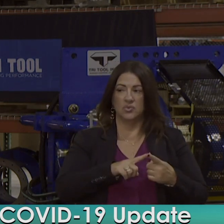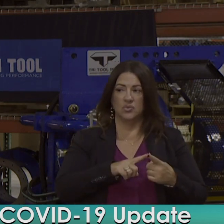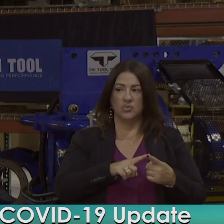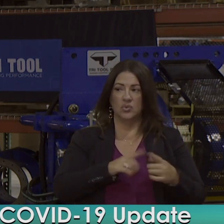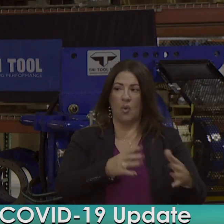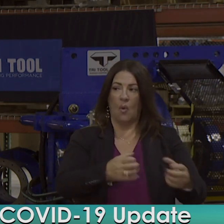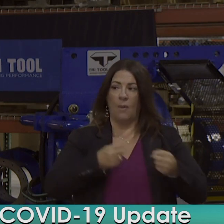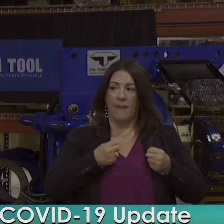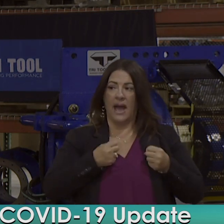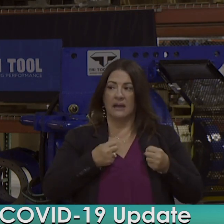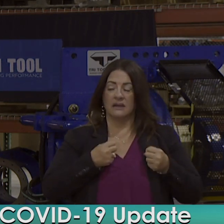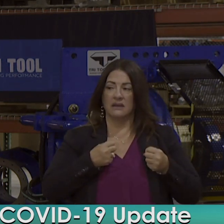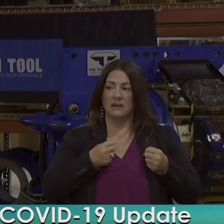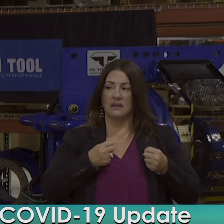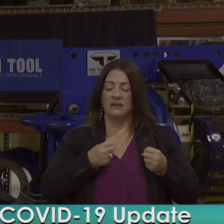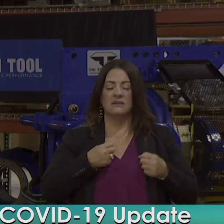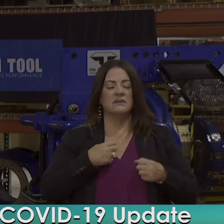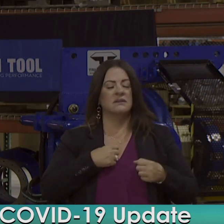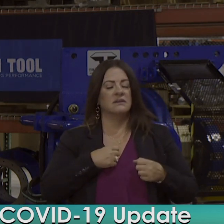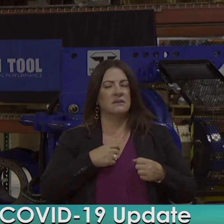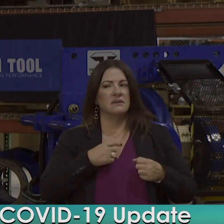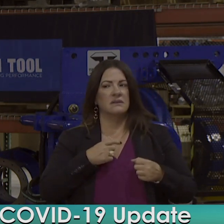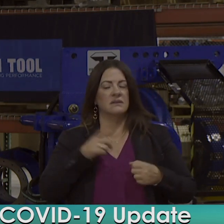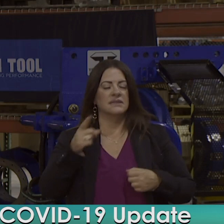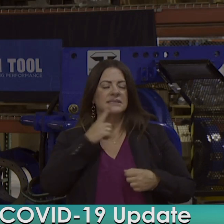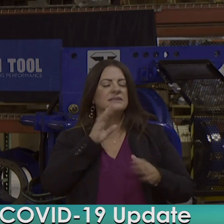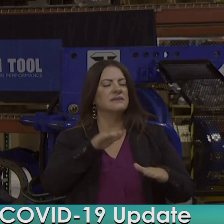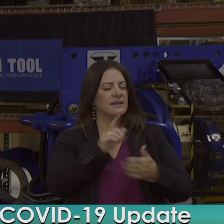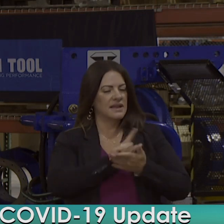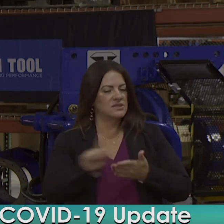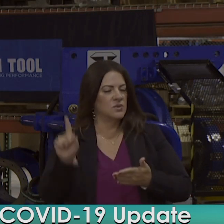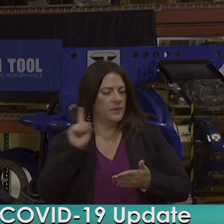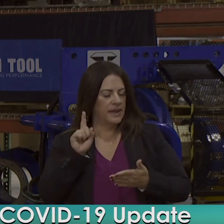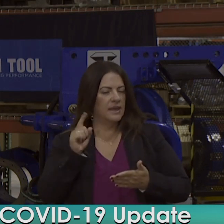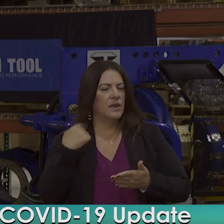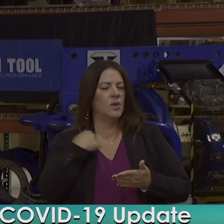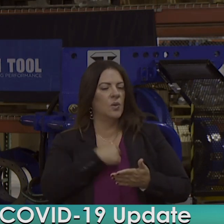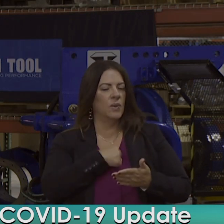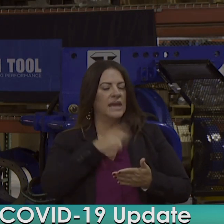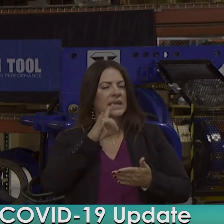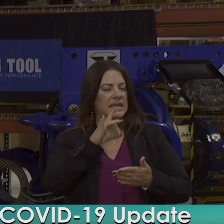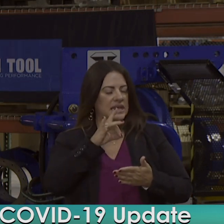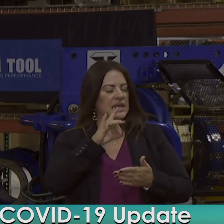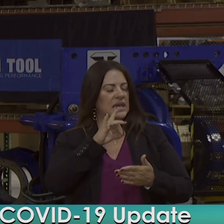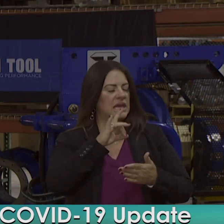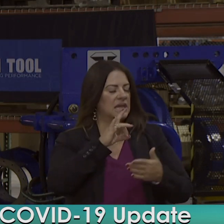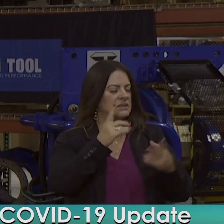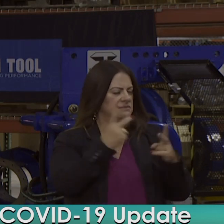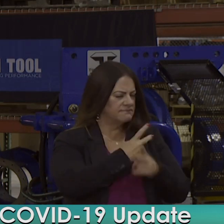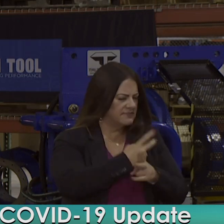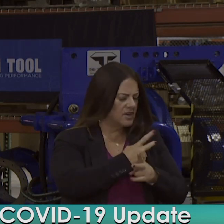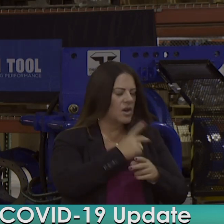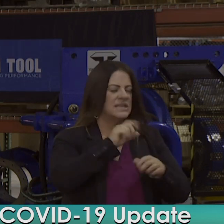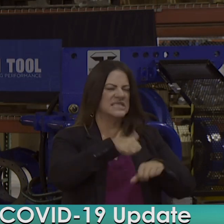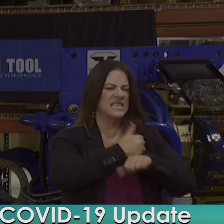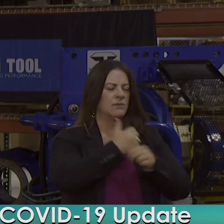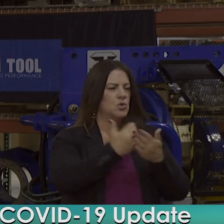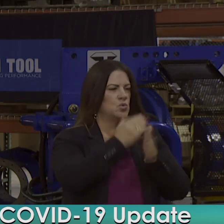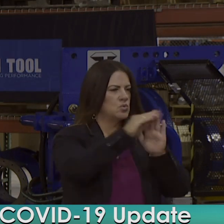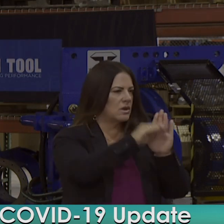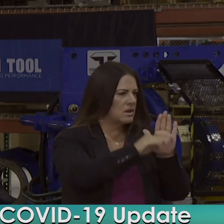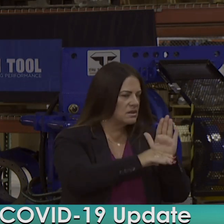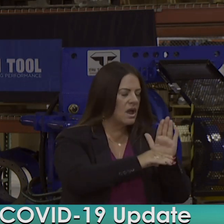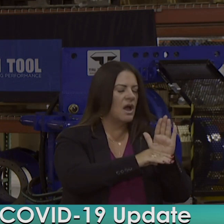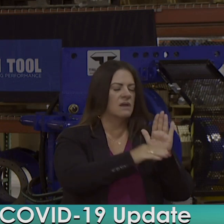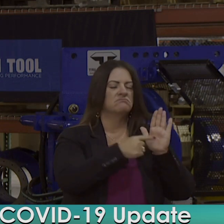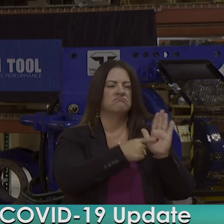being considered? We well over a week ago, we were putting out new guidelines. We paused those guidelines. That was exampled